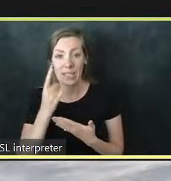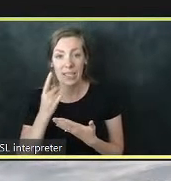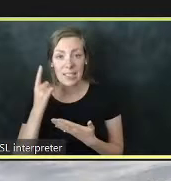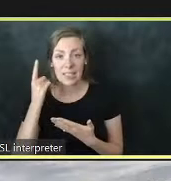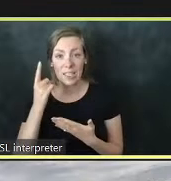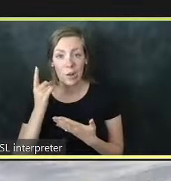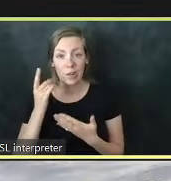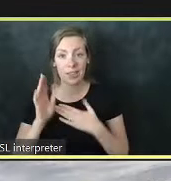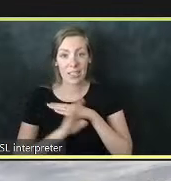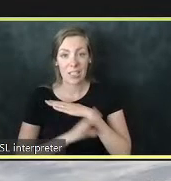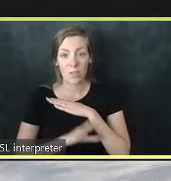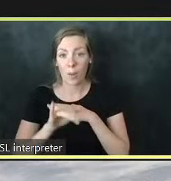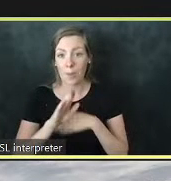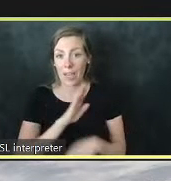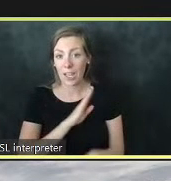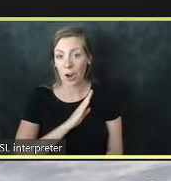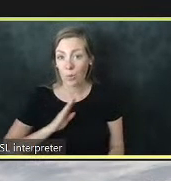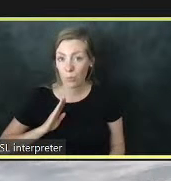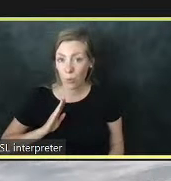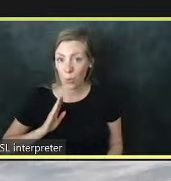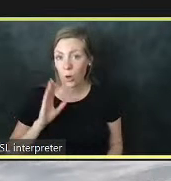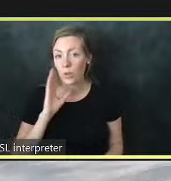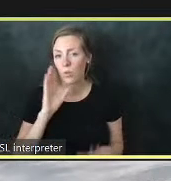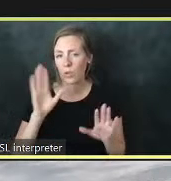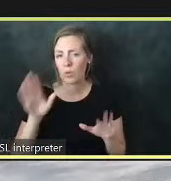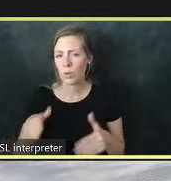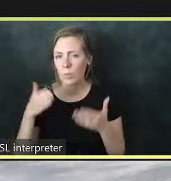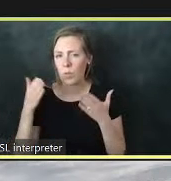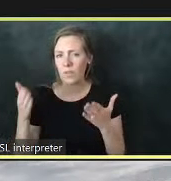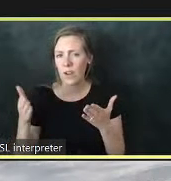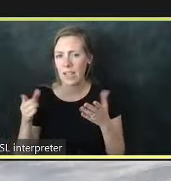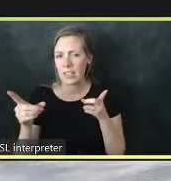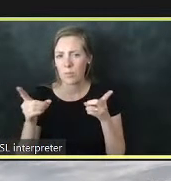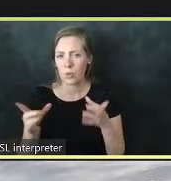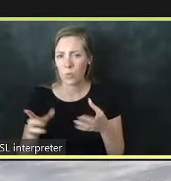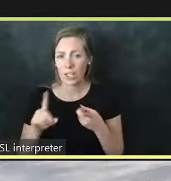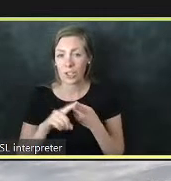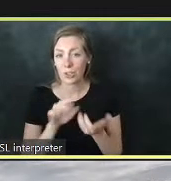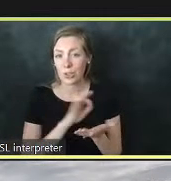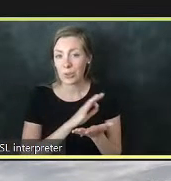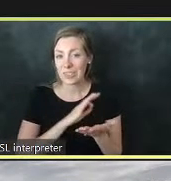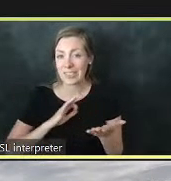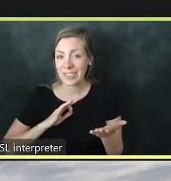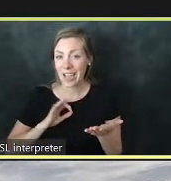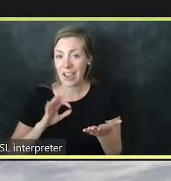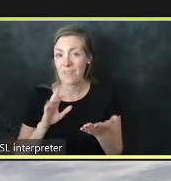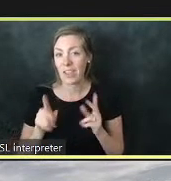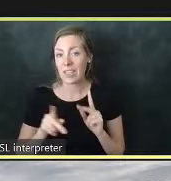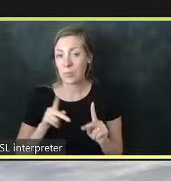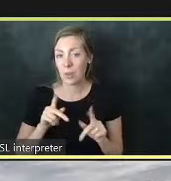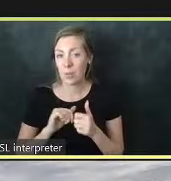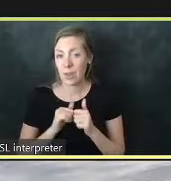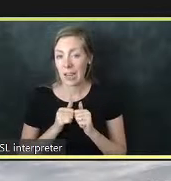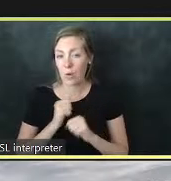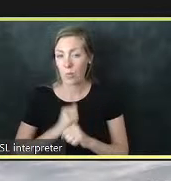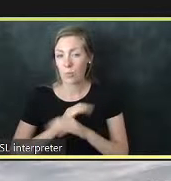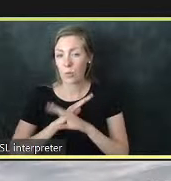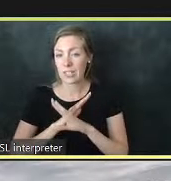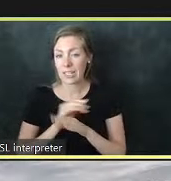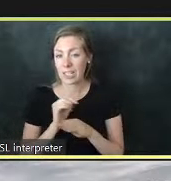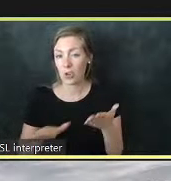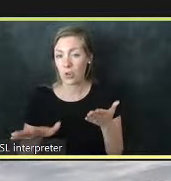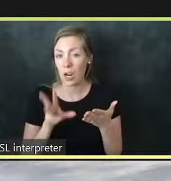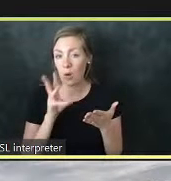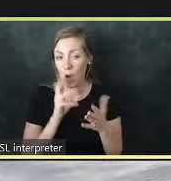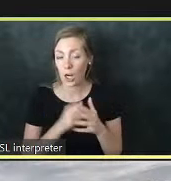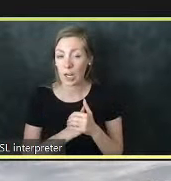a ser by our considerado board, which will ah, provide some por direction la to directiva staff que and va the a dar public about how dirección we're protecting al groundwater. público de cómo estamos That can